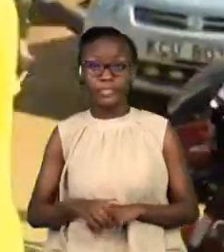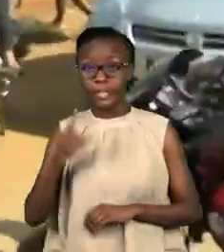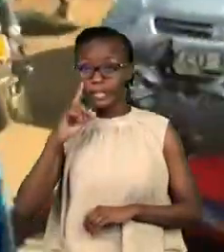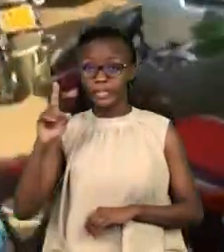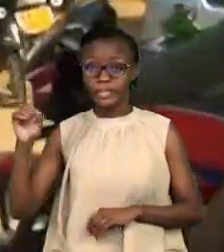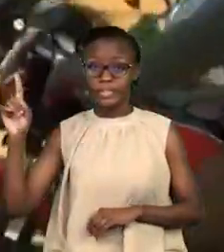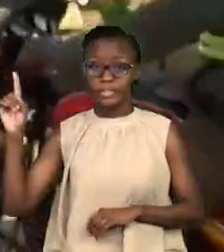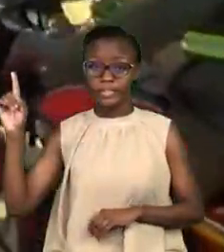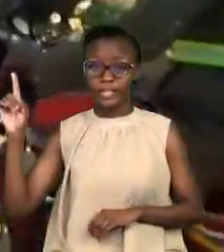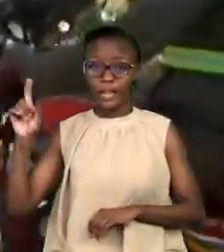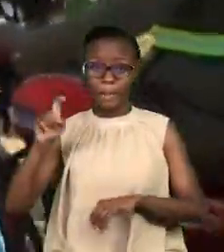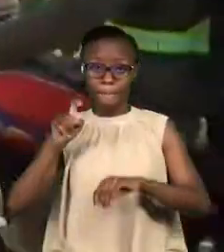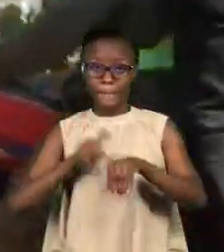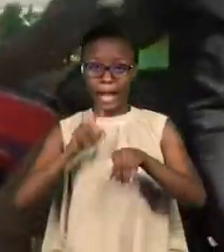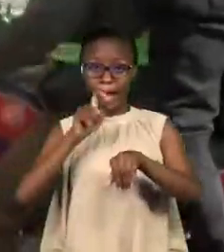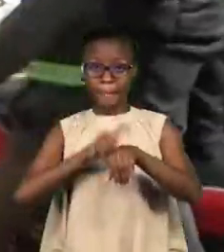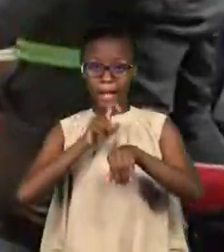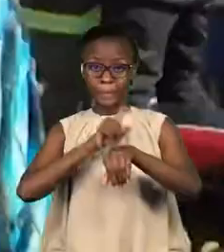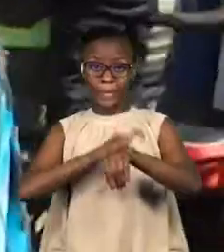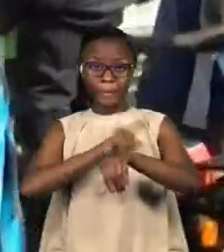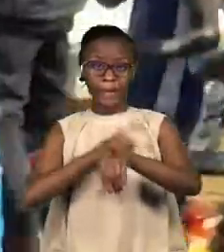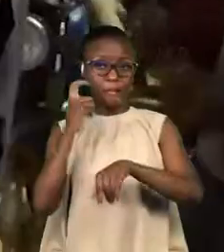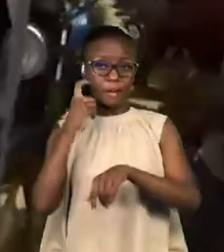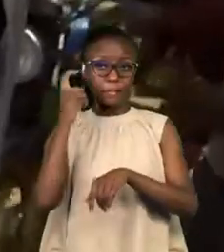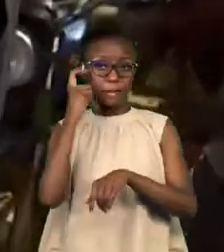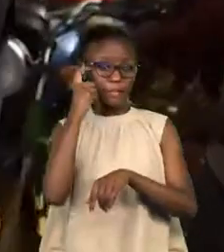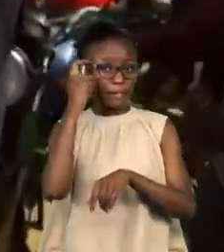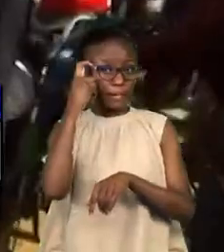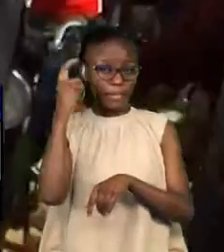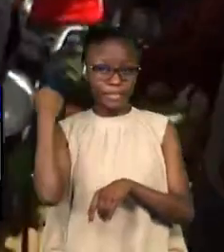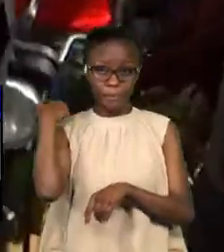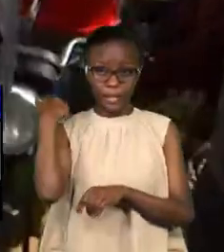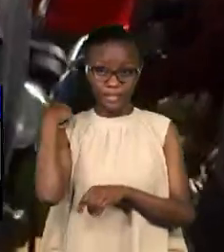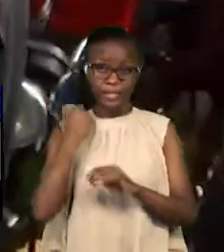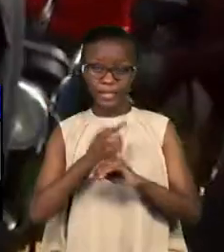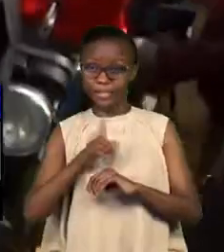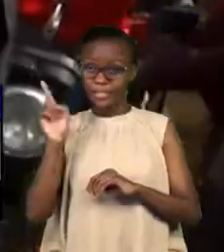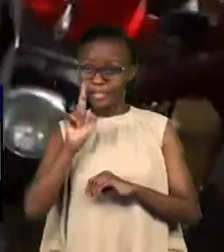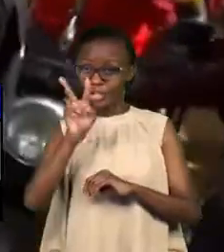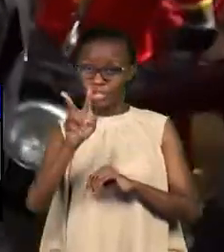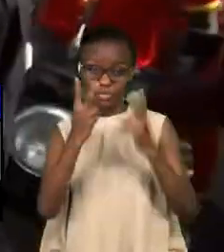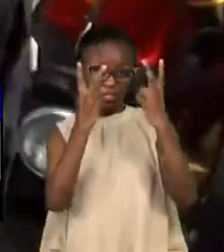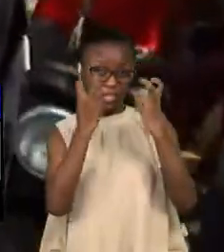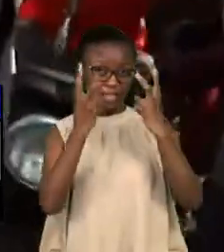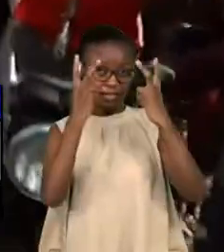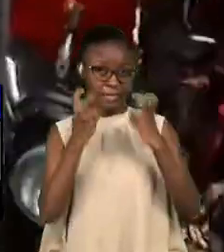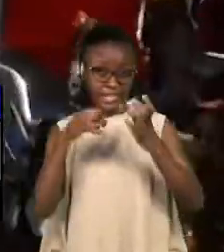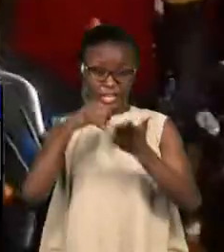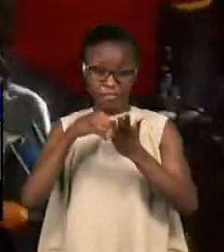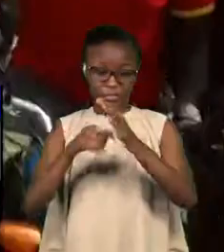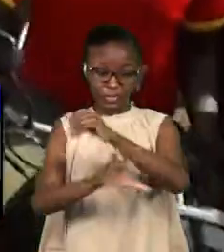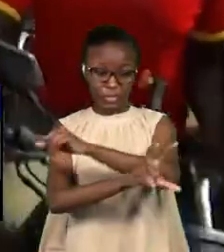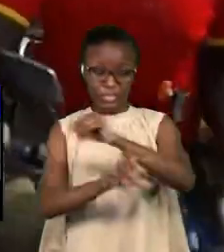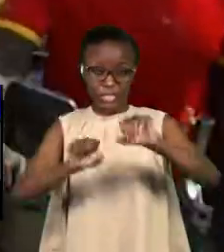This is not a beehive. It is the bark of a human. This is one of the two suspects accused of stealing a motorbike